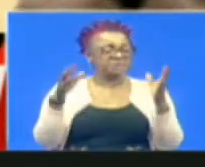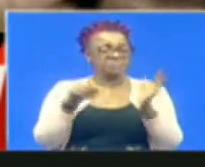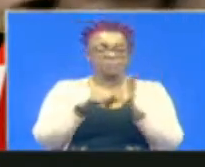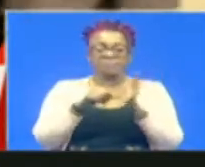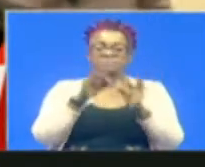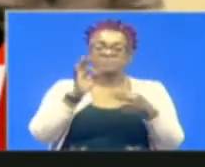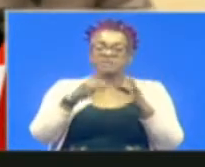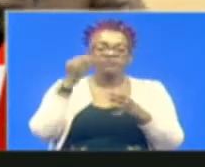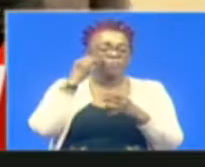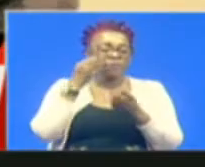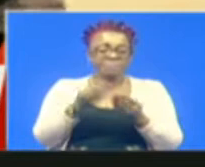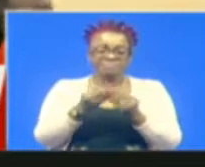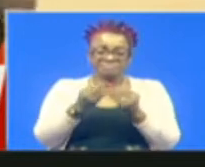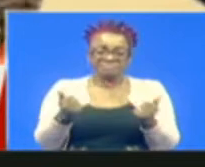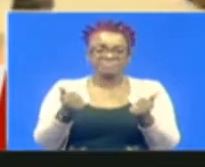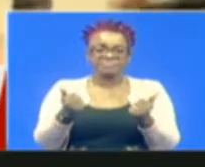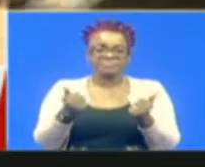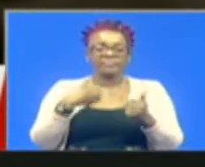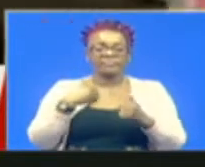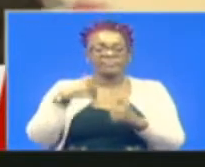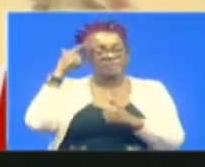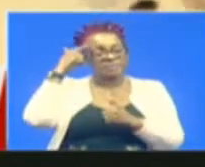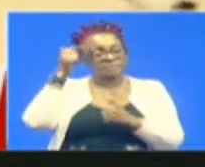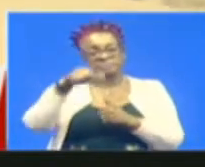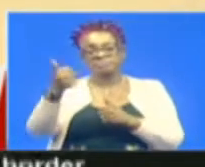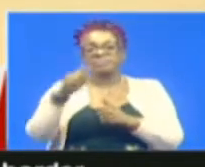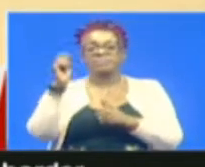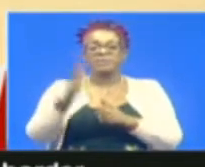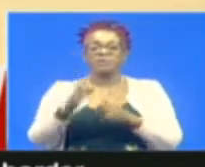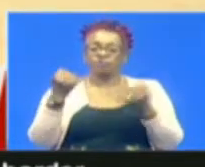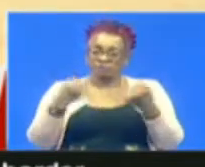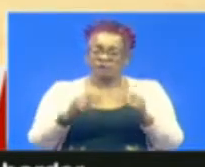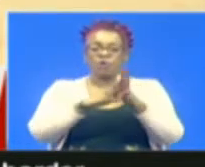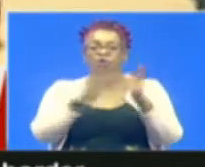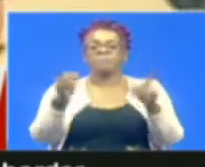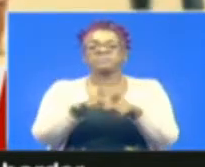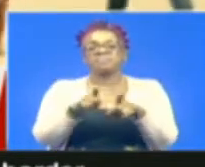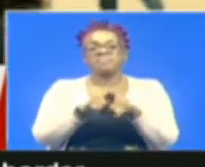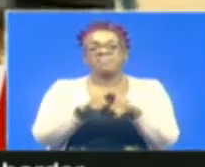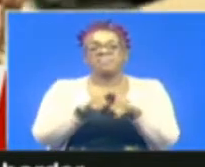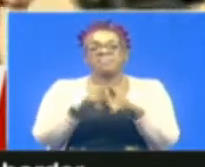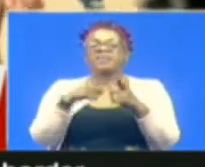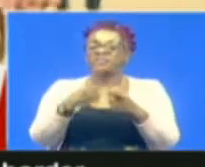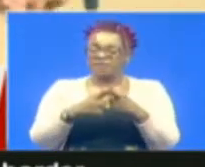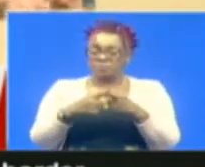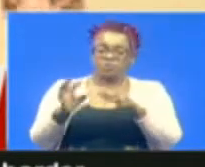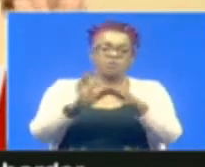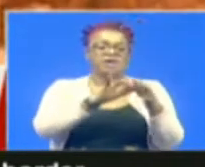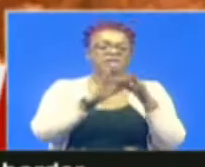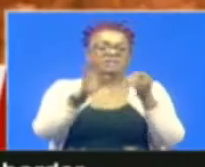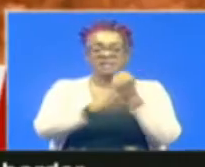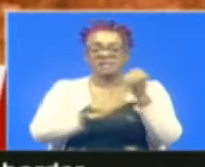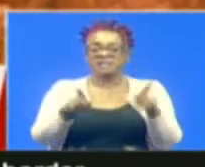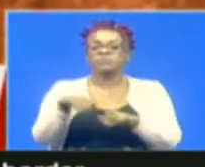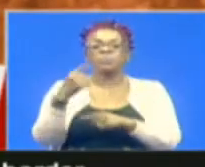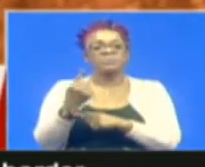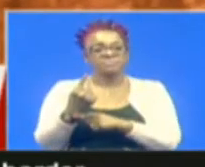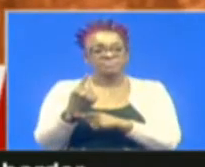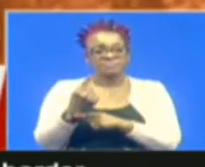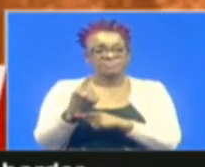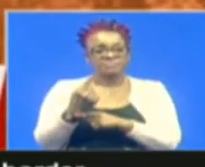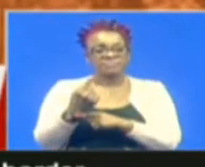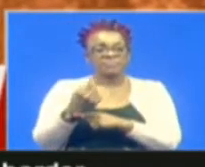overcame it, and actually I think other Kenyans should also try to copy the same, and then we unite the country as one. Mboya was